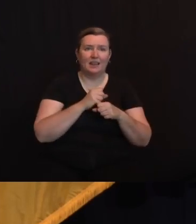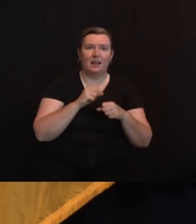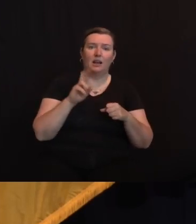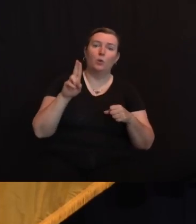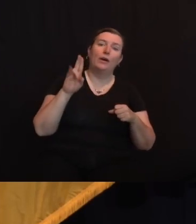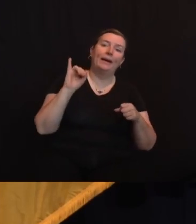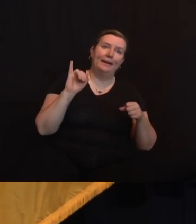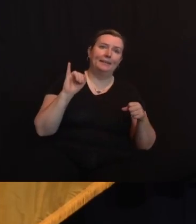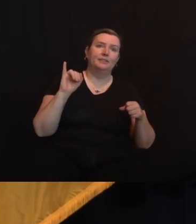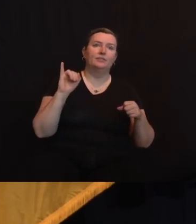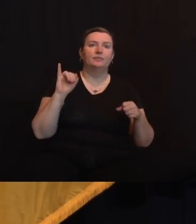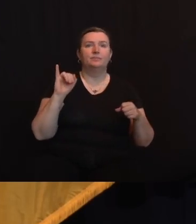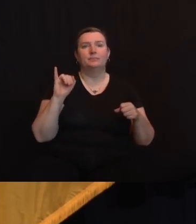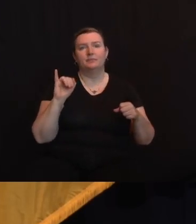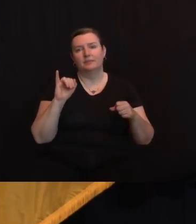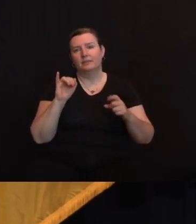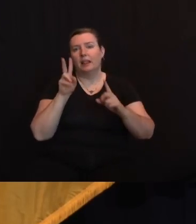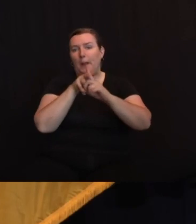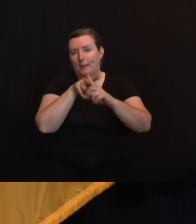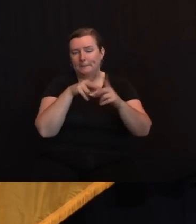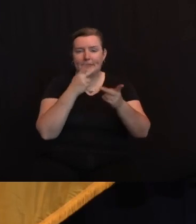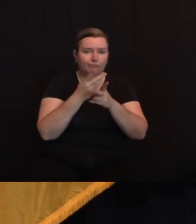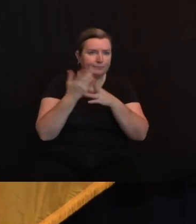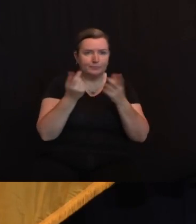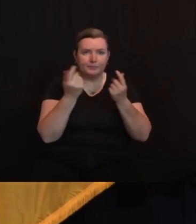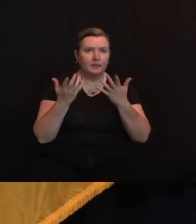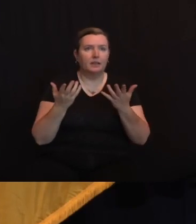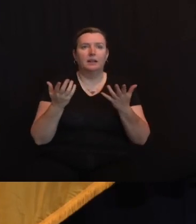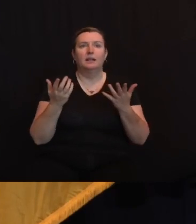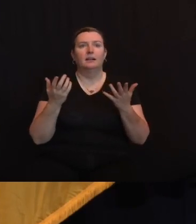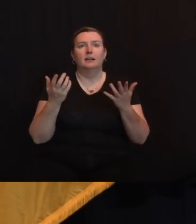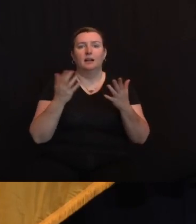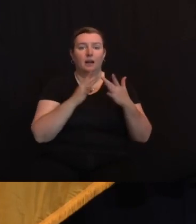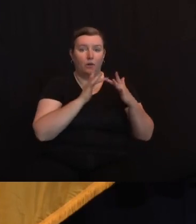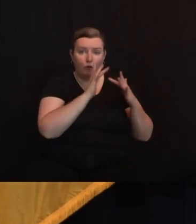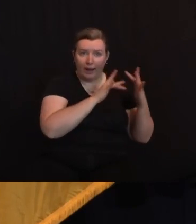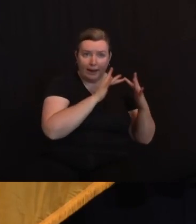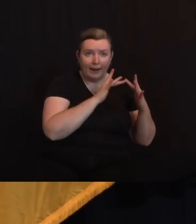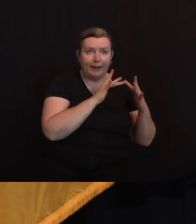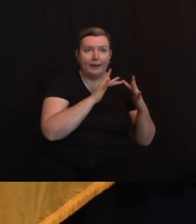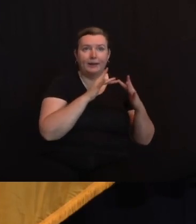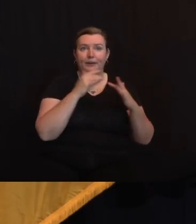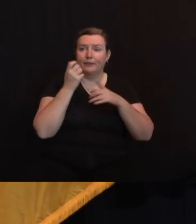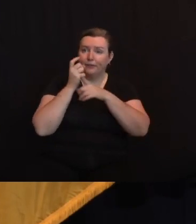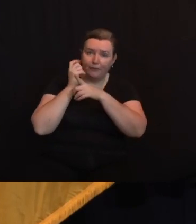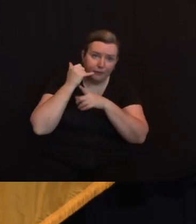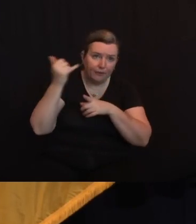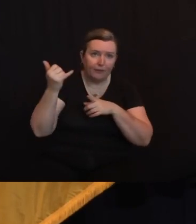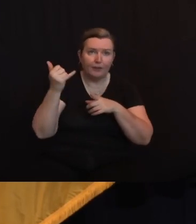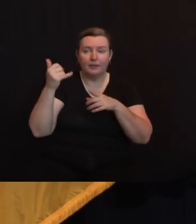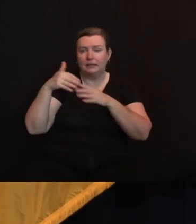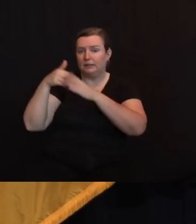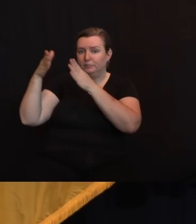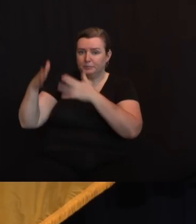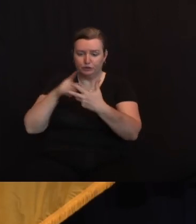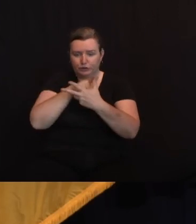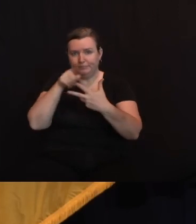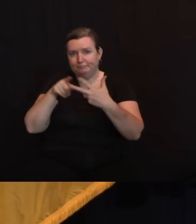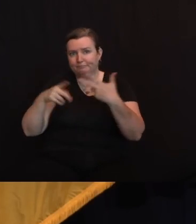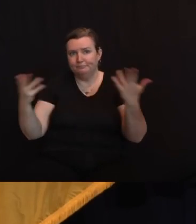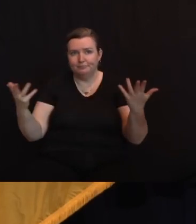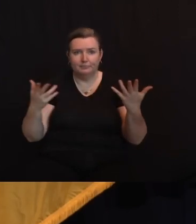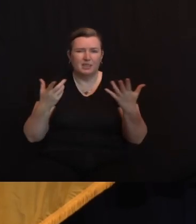satisfied is, assuming we can protect public health, Judy, we're all in for that, right? Thank you. I want to thank,